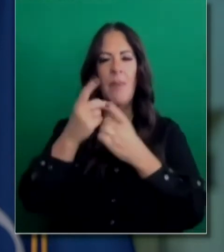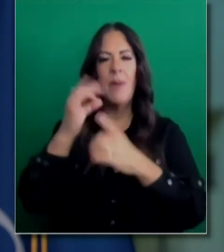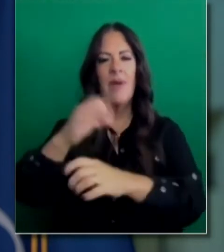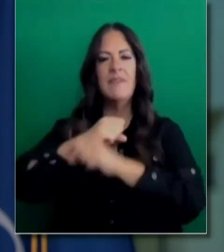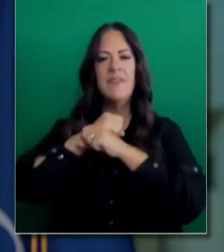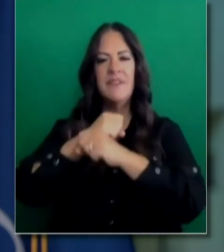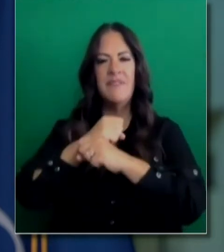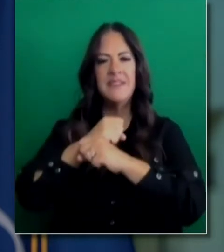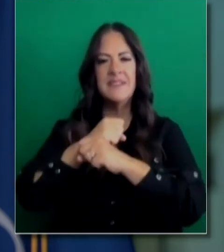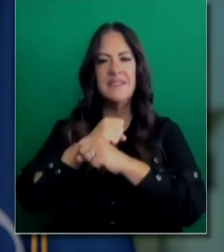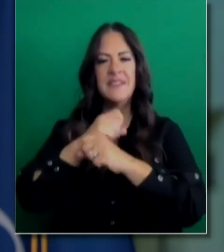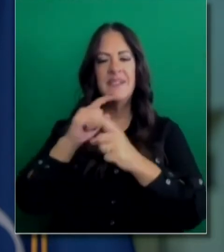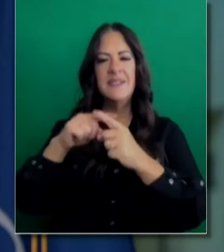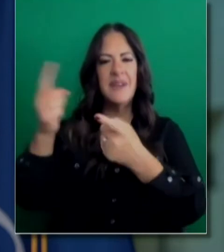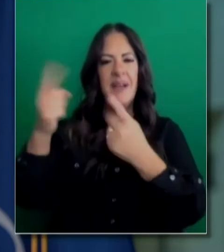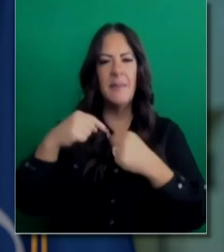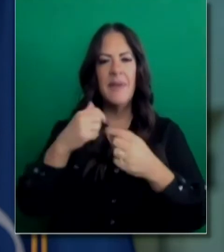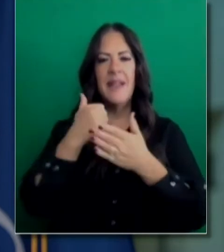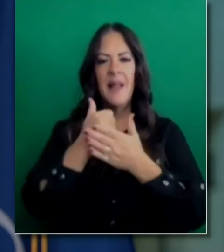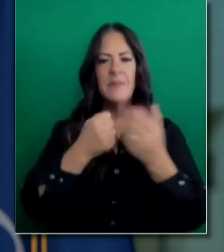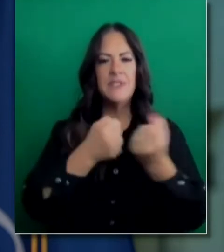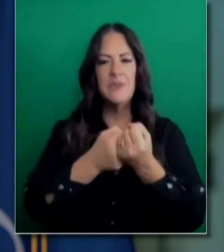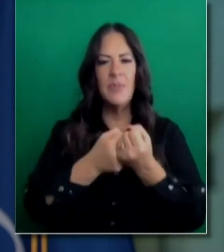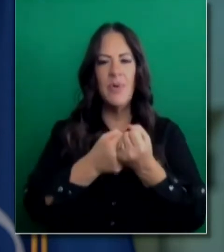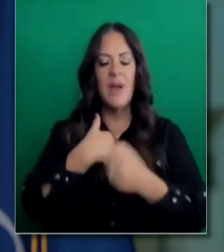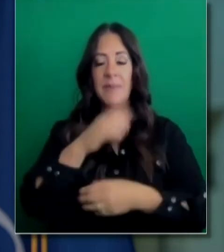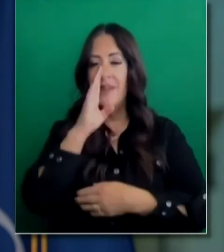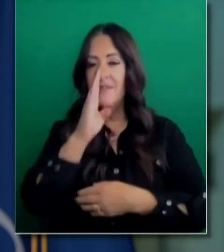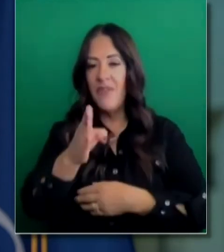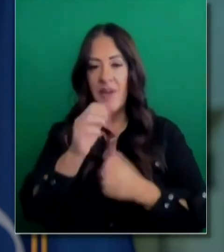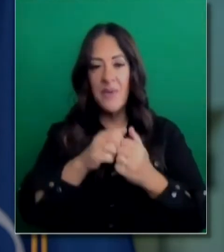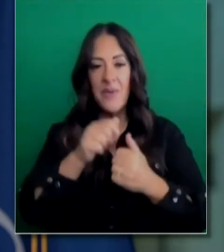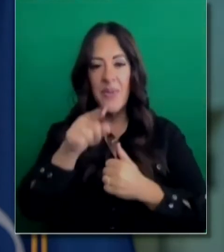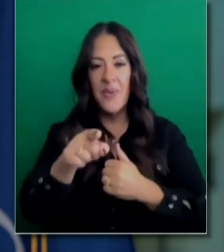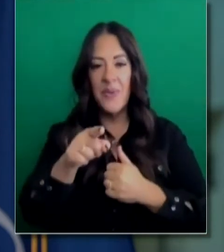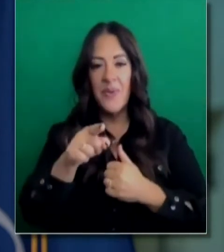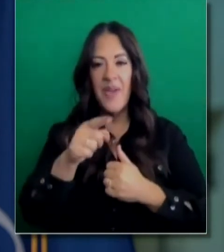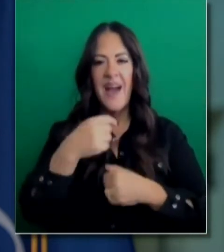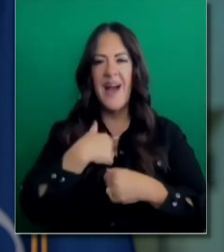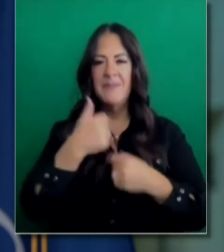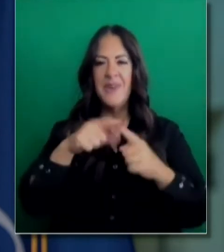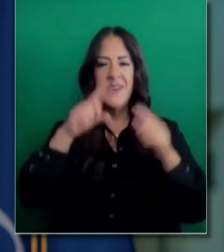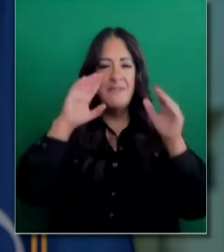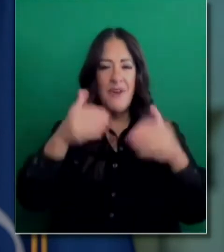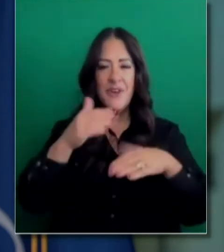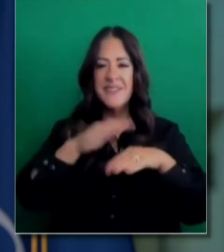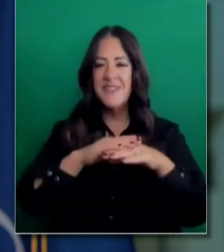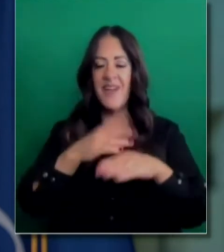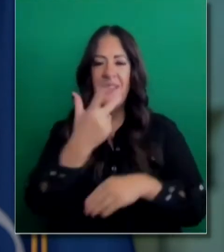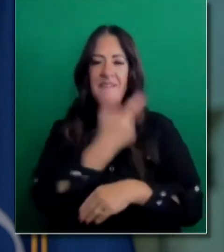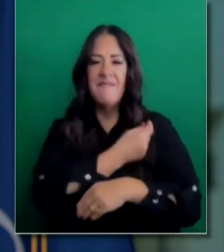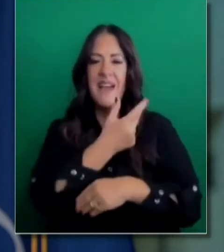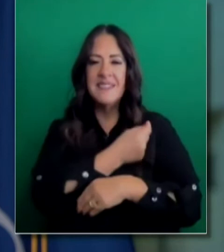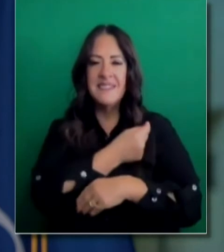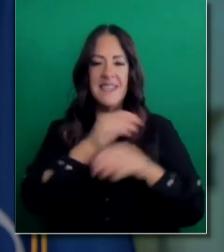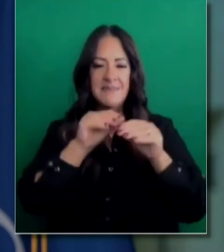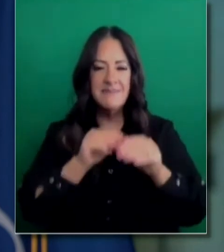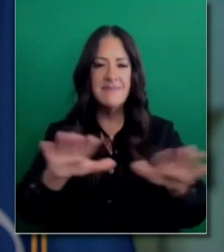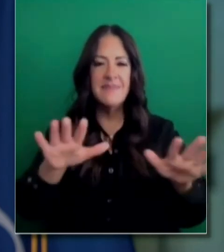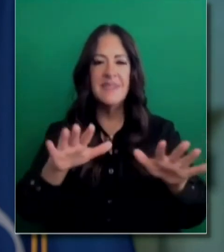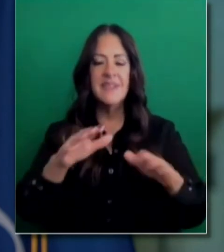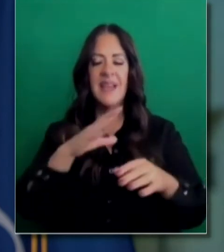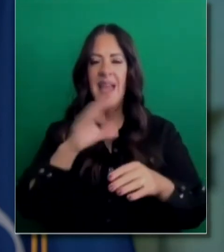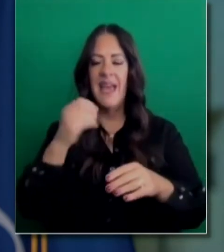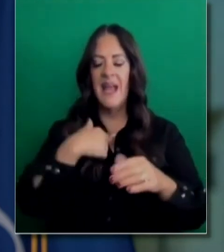down. I'll be candid with you. I'm focused on this vaccine distribution. I'm focused on the surge. I'm